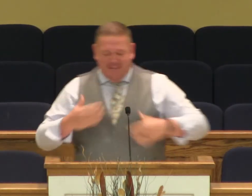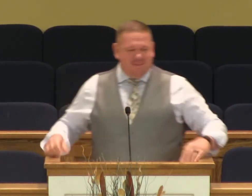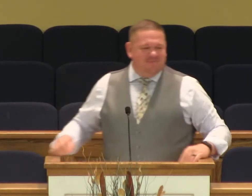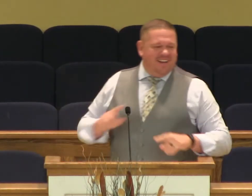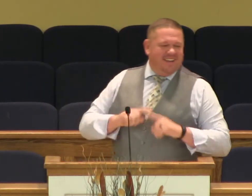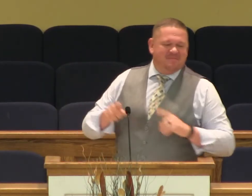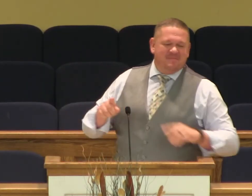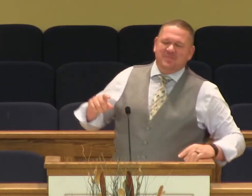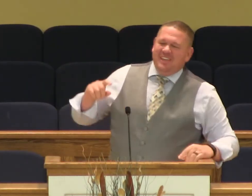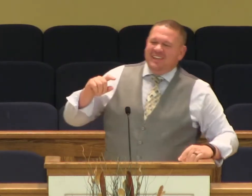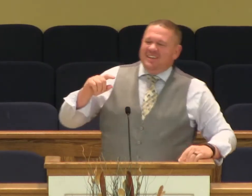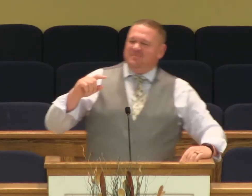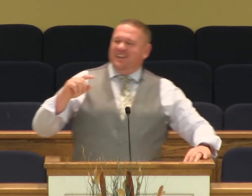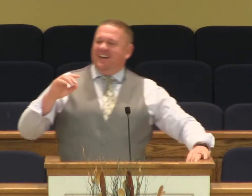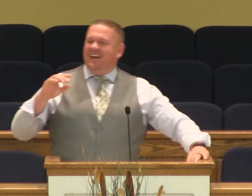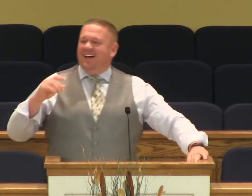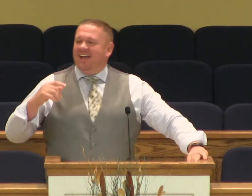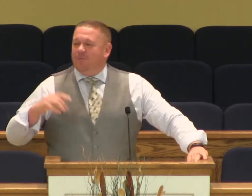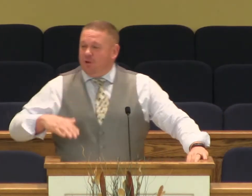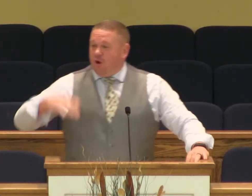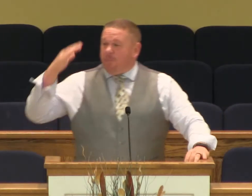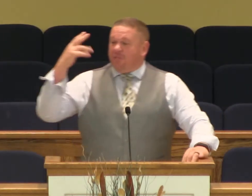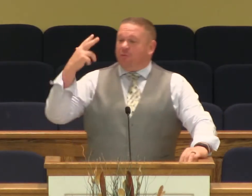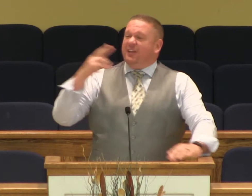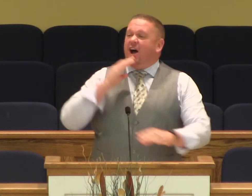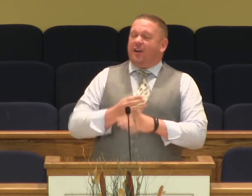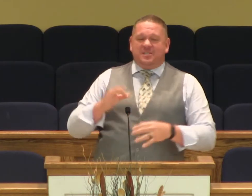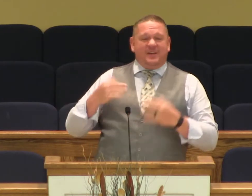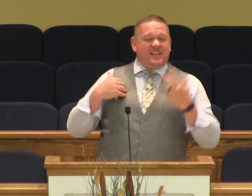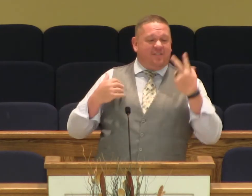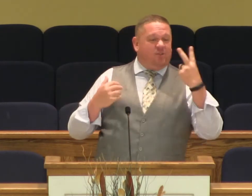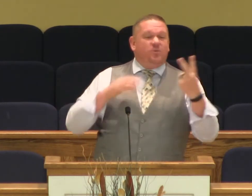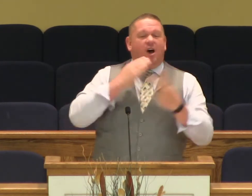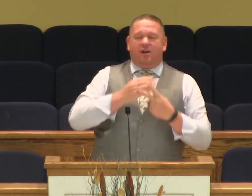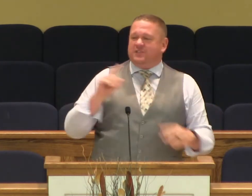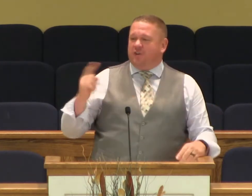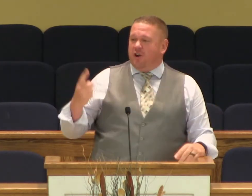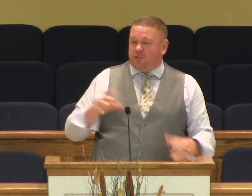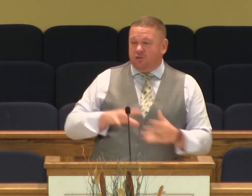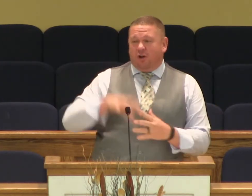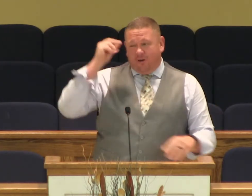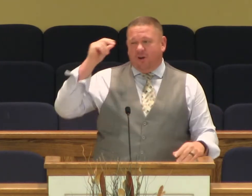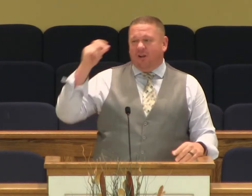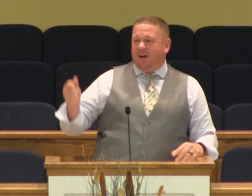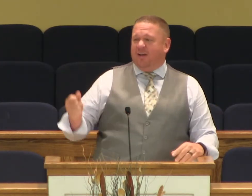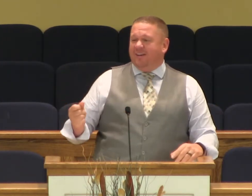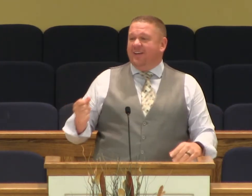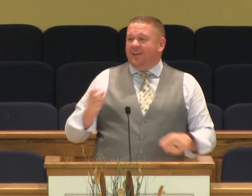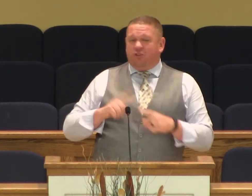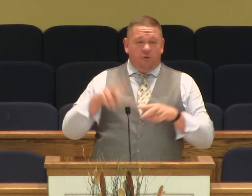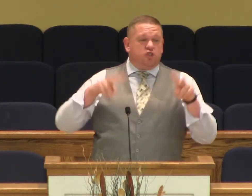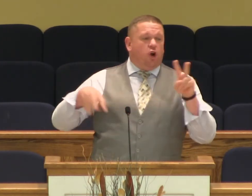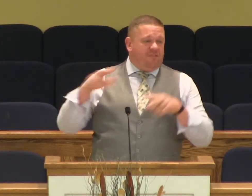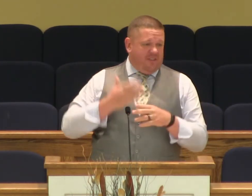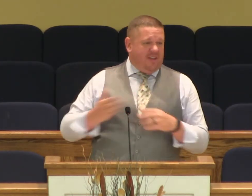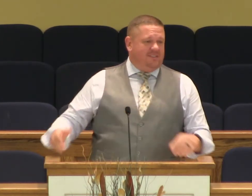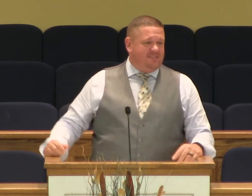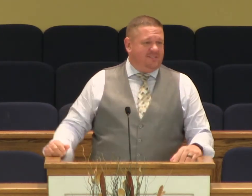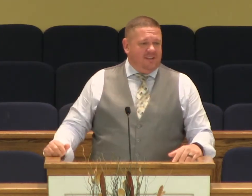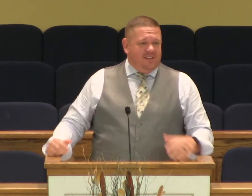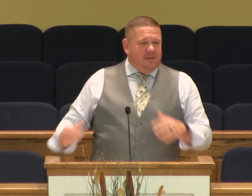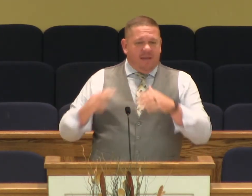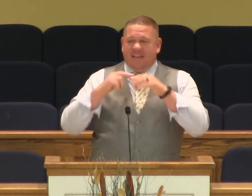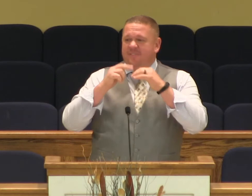got the baby. But when you grow up with three daughters, especially having two daughters first, you learn early on to observe